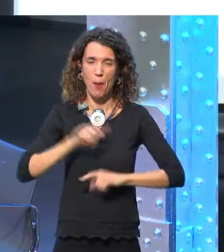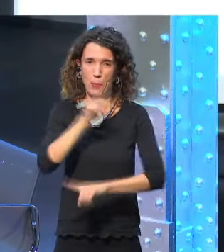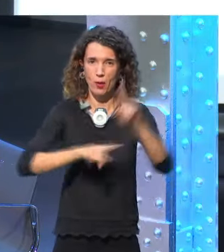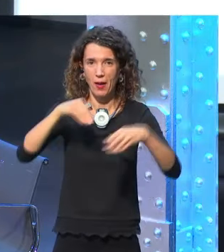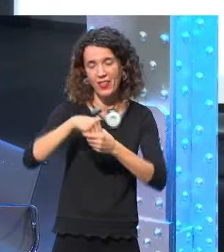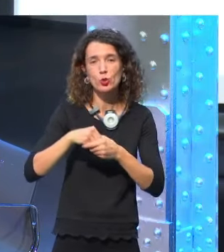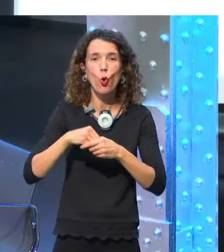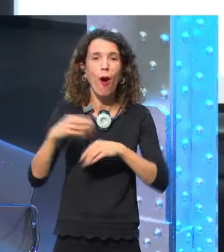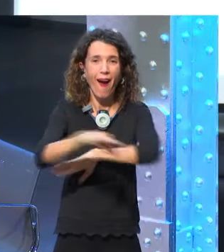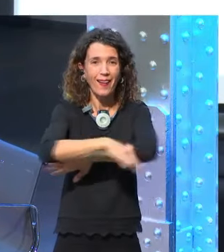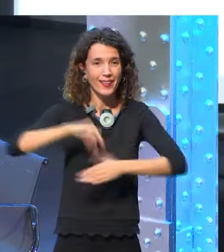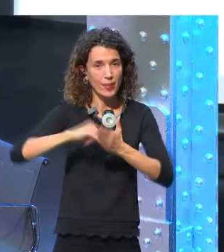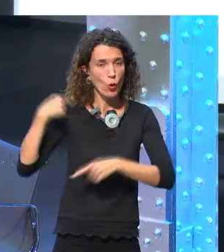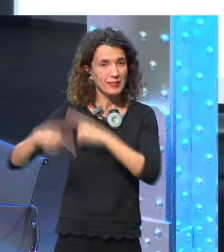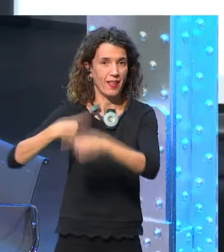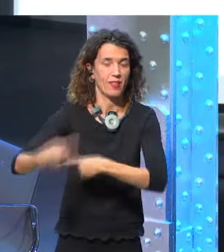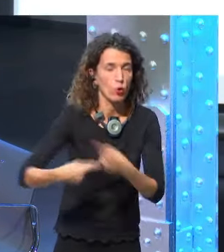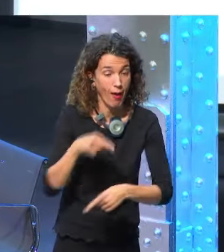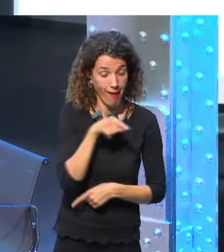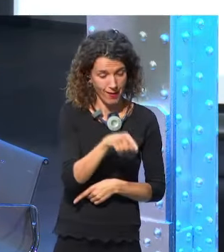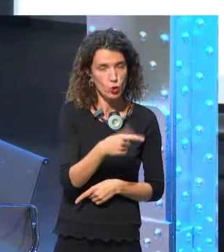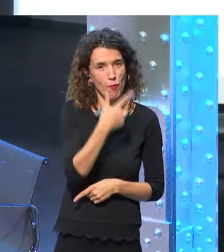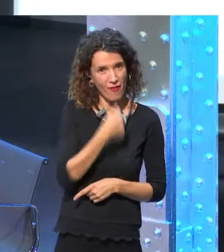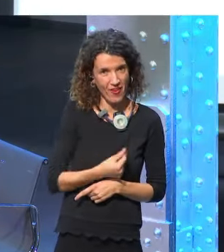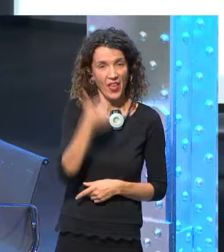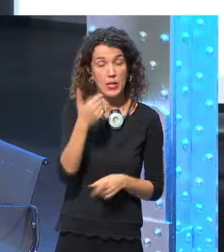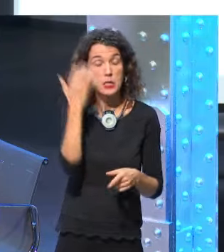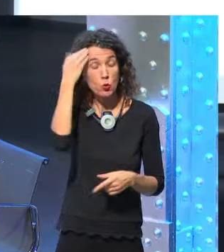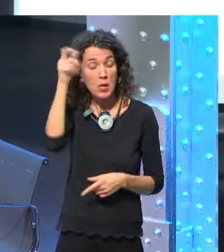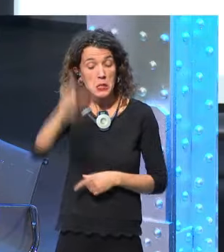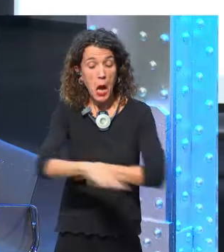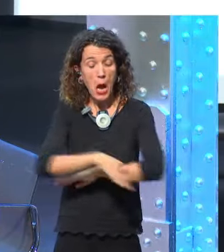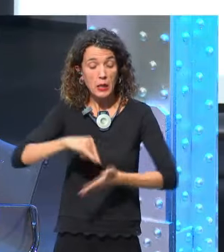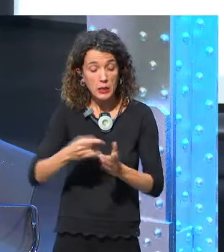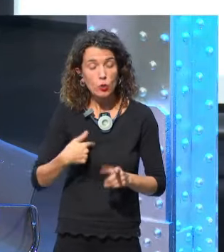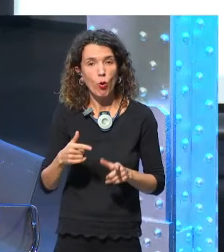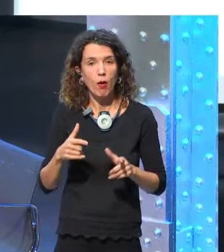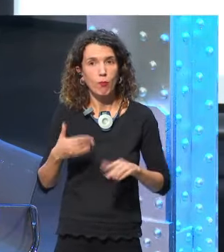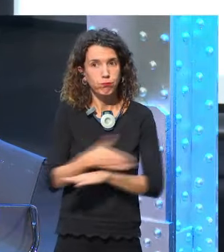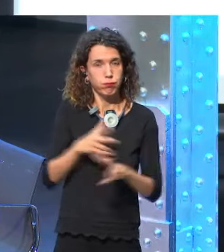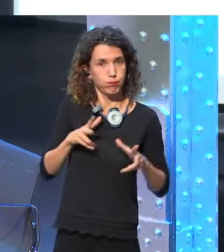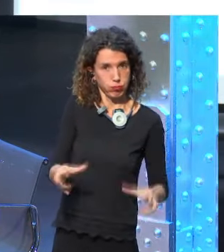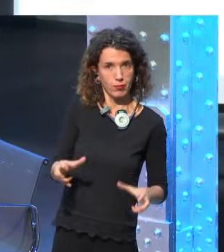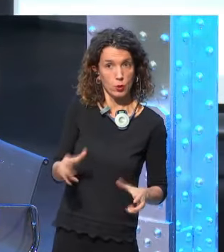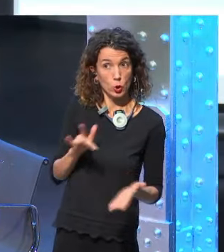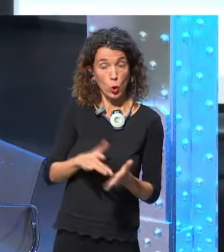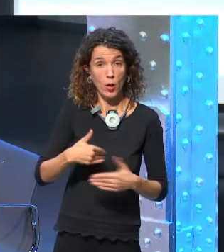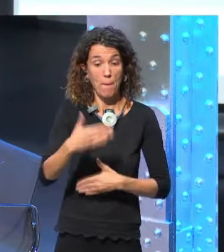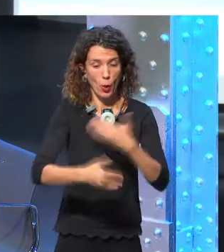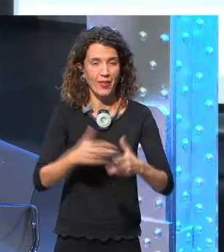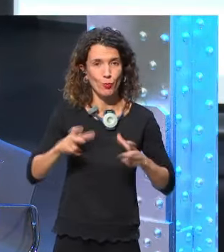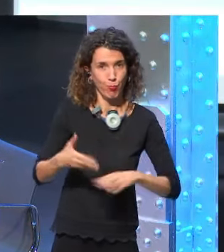easy. If, as an architect, you think ahead what could change later on in the process, you can build it in,